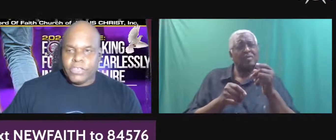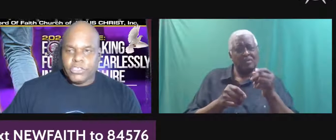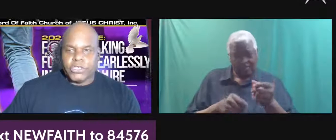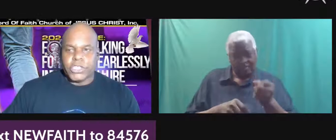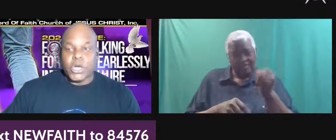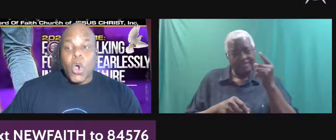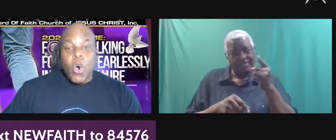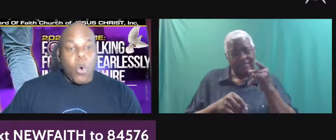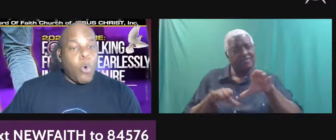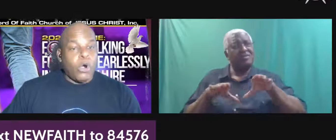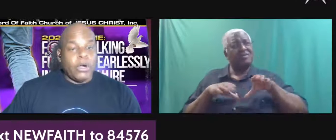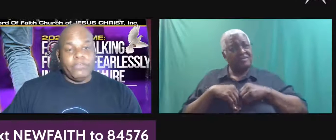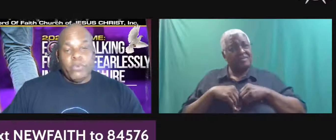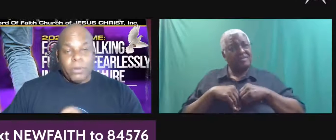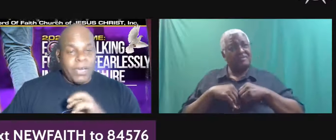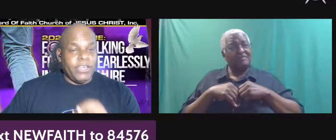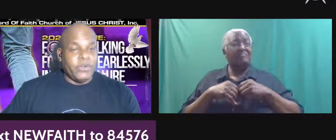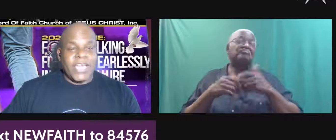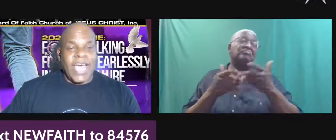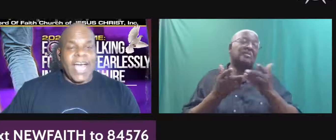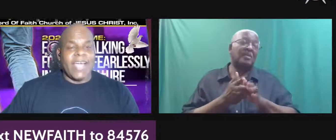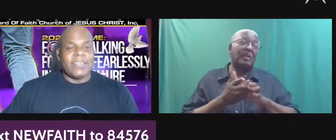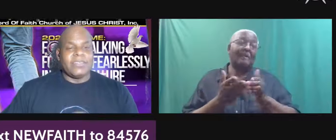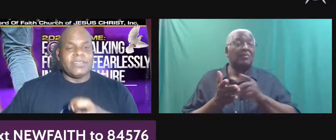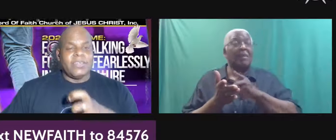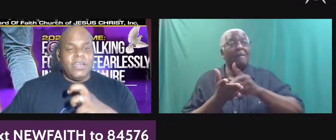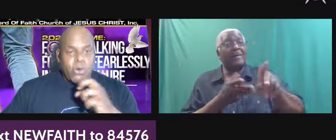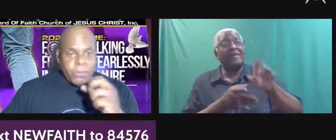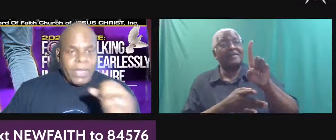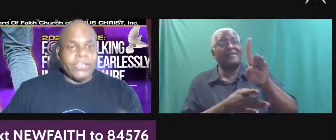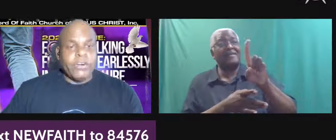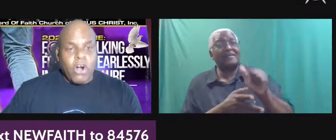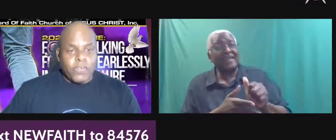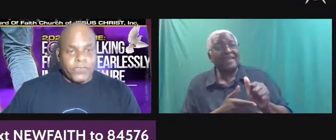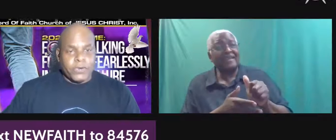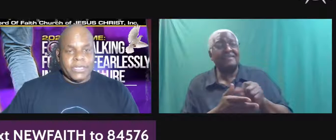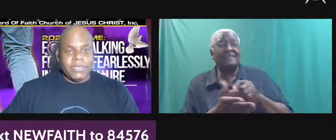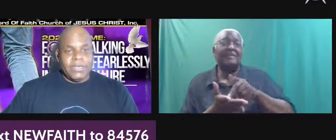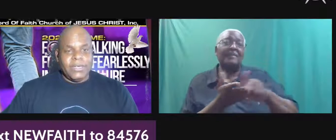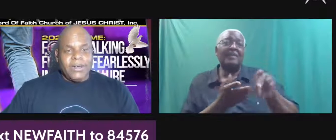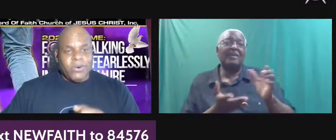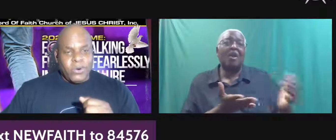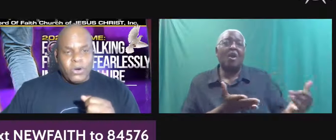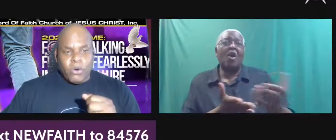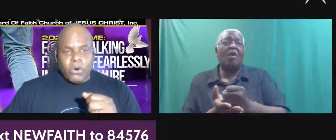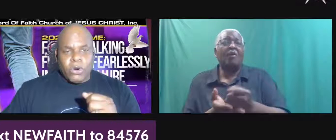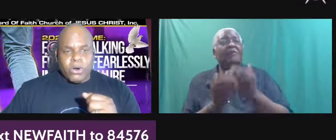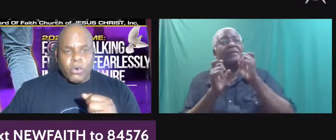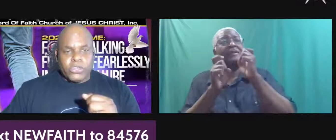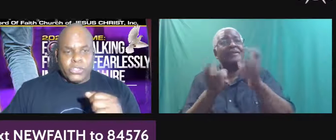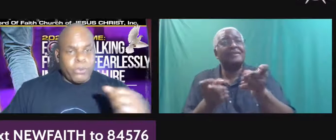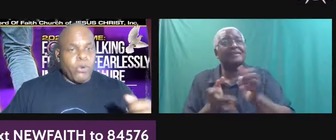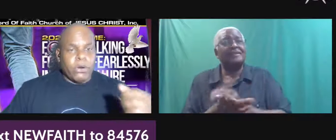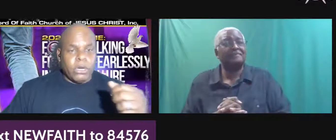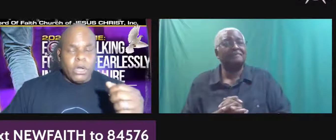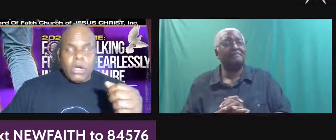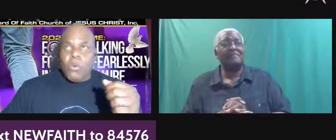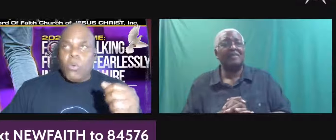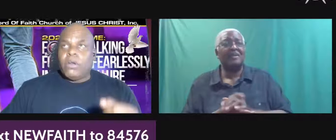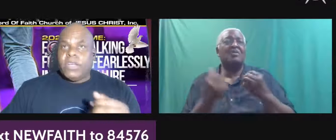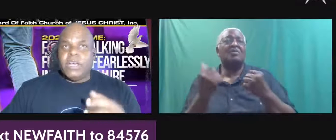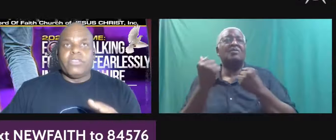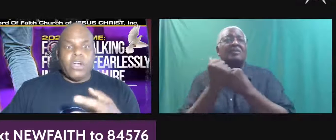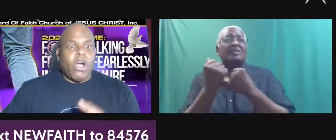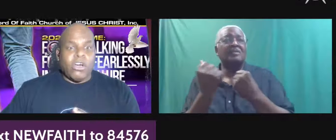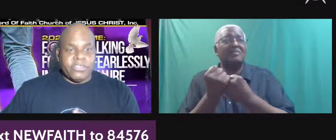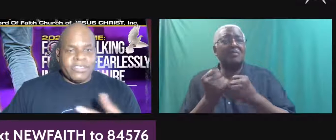of the Word of Faith Church, or if you want to pay your tithes or pay your offering or support